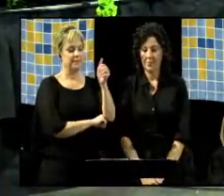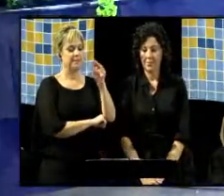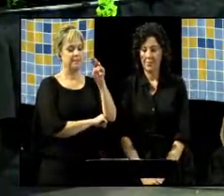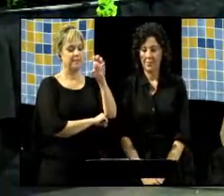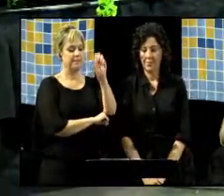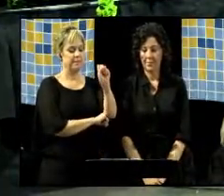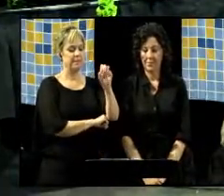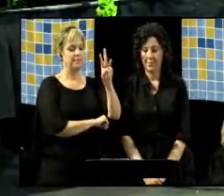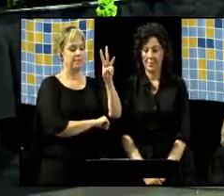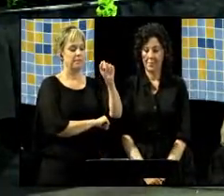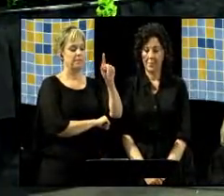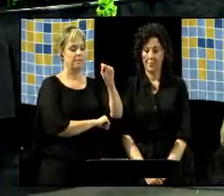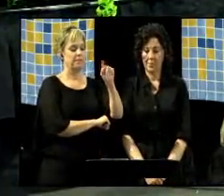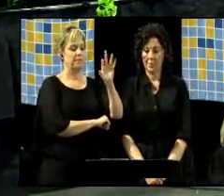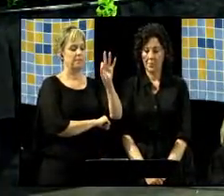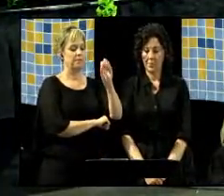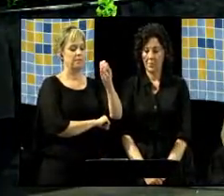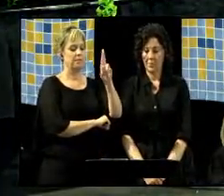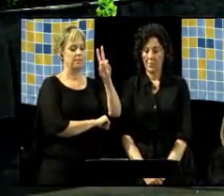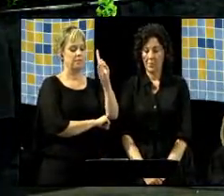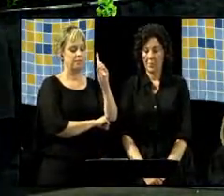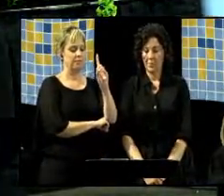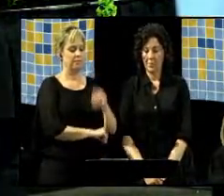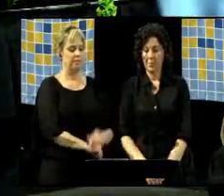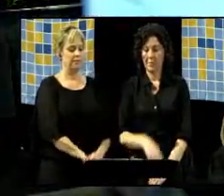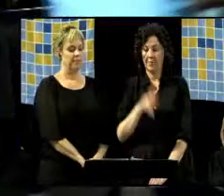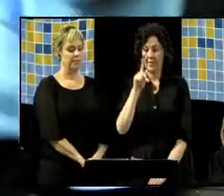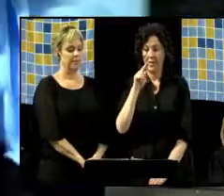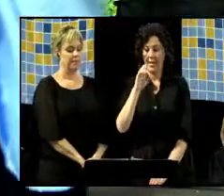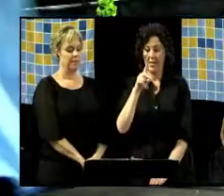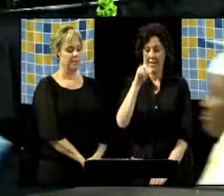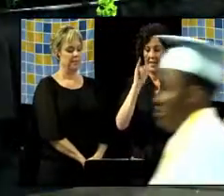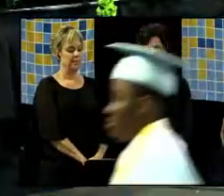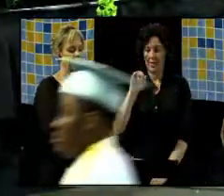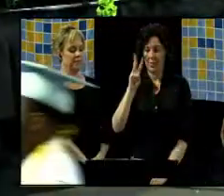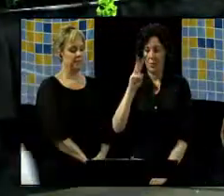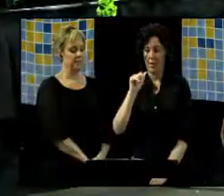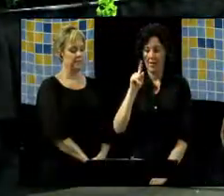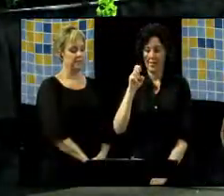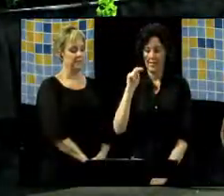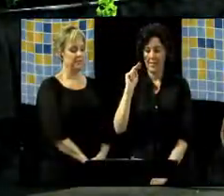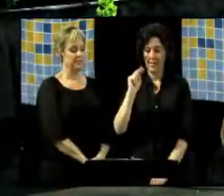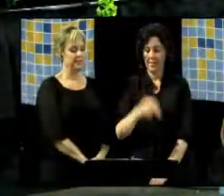James Melvin Watford, Kennedy Cecilia Watson,